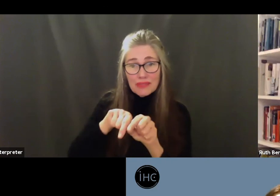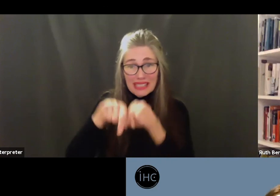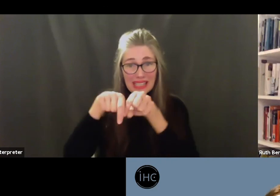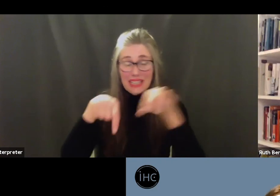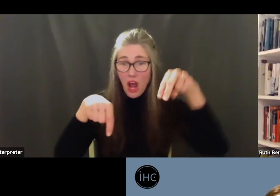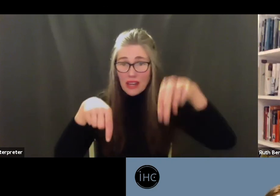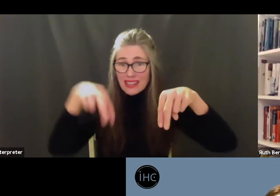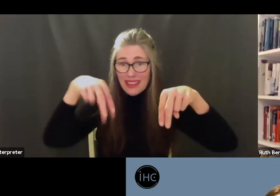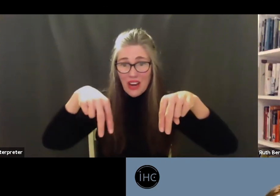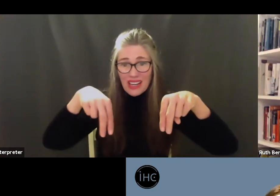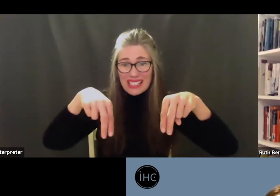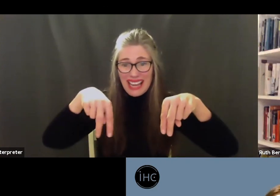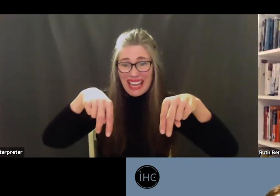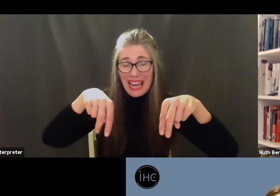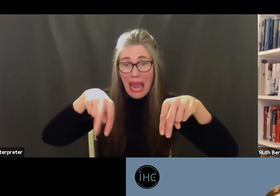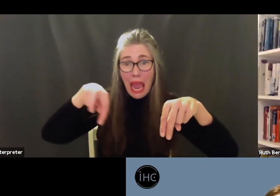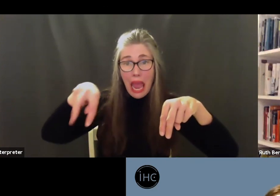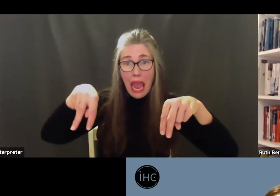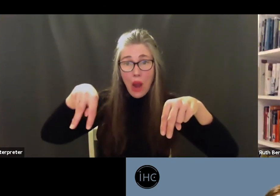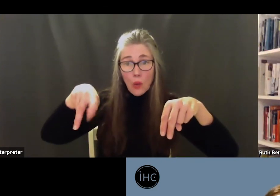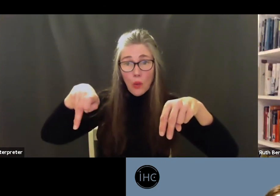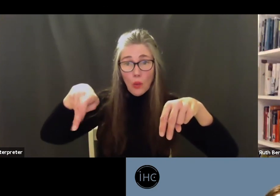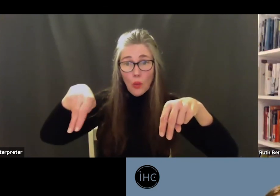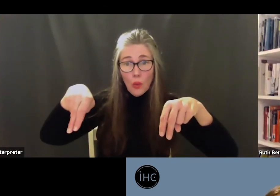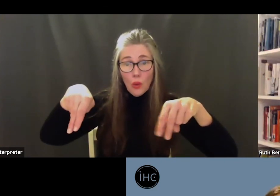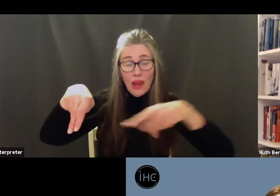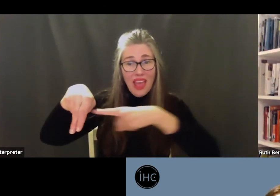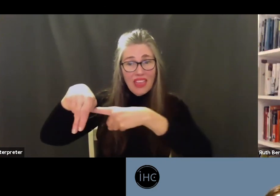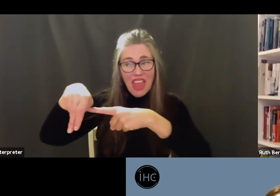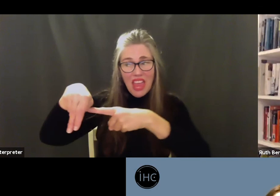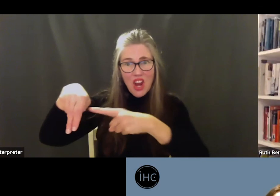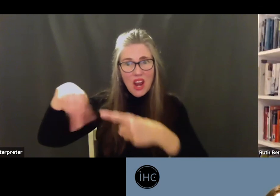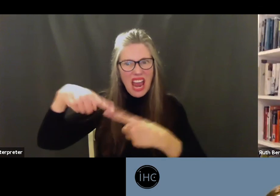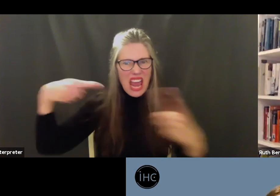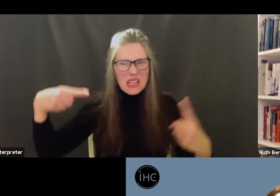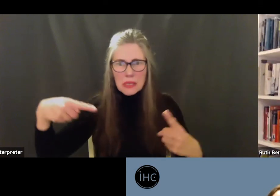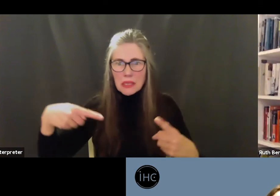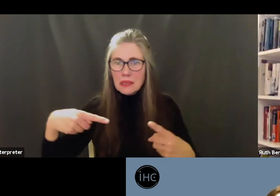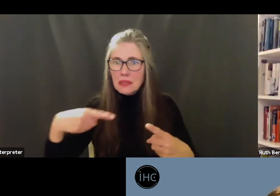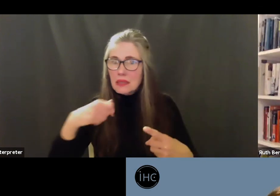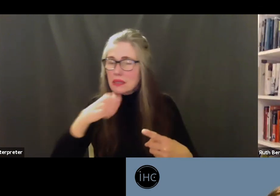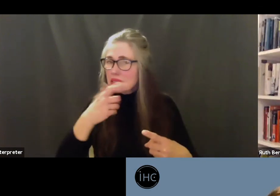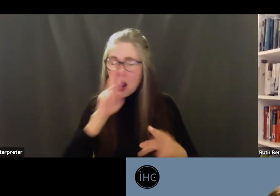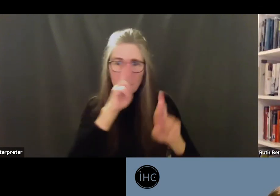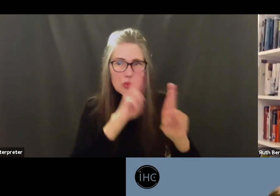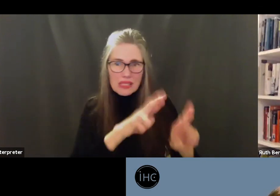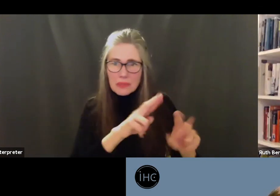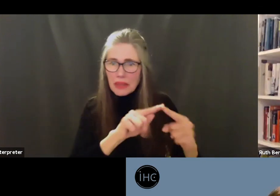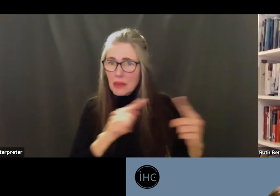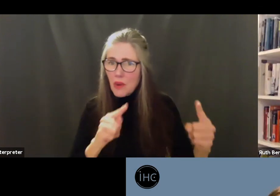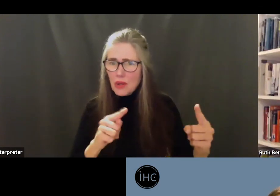anymore. It's not interested in respecting political opponents. They become enemies. What do? How are we going to